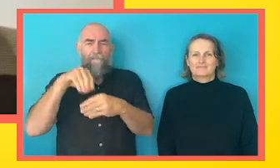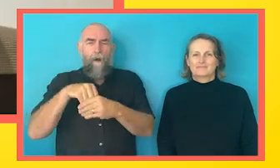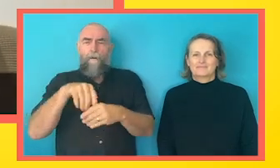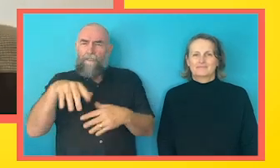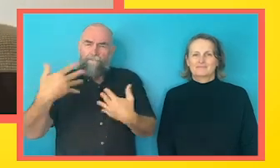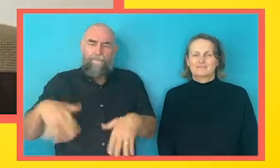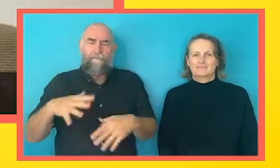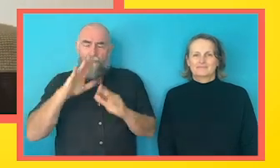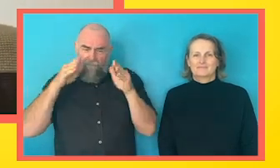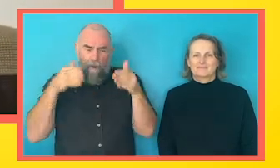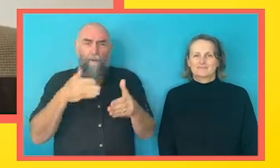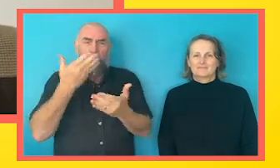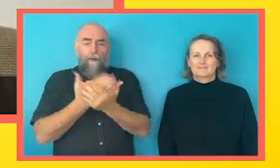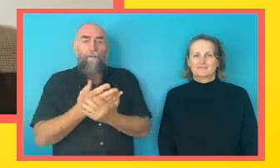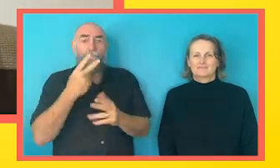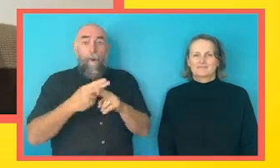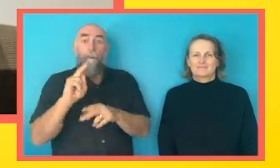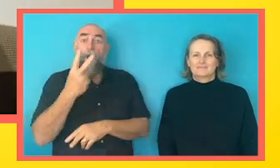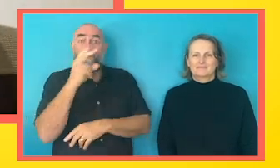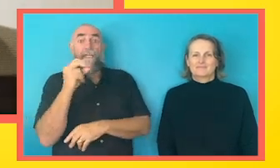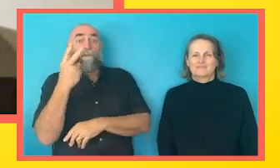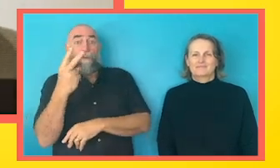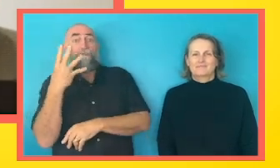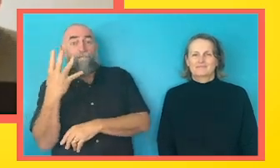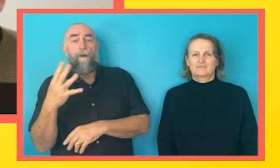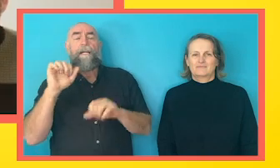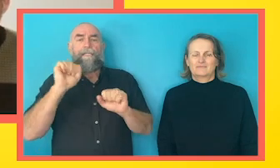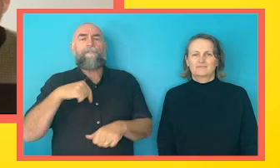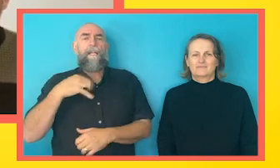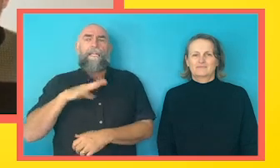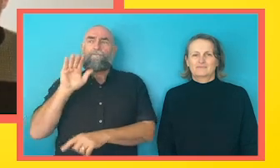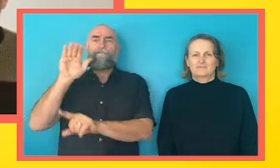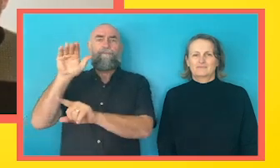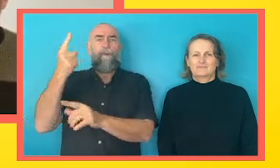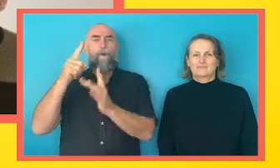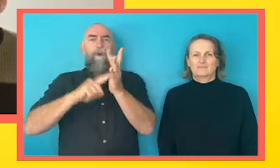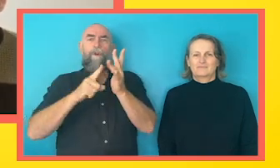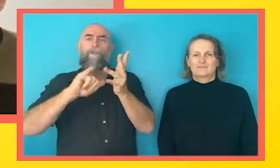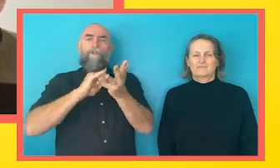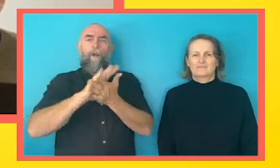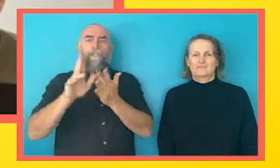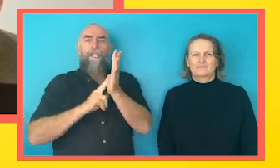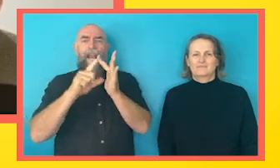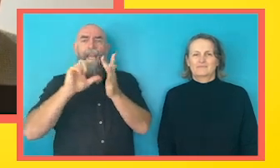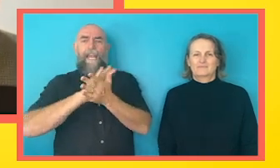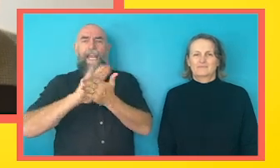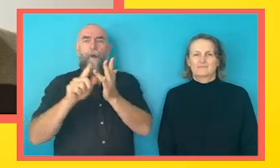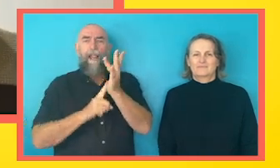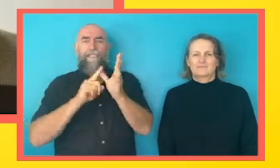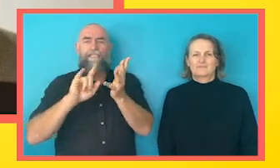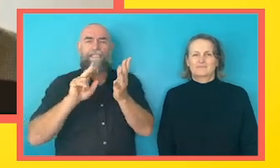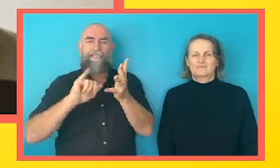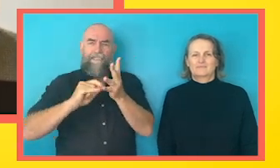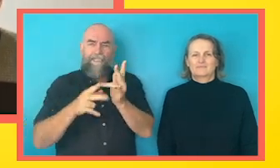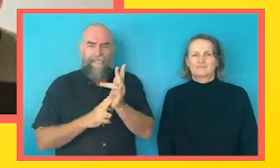focused on 2024. We do need to do a shout out to Josh Nicholson, who played his 100th game for the Steelers.